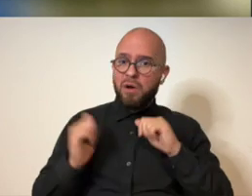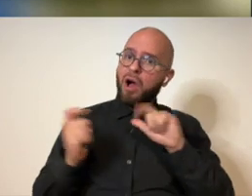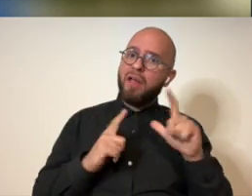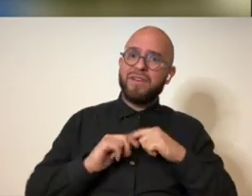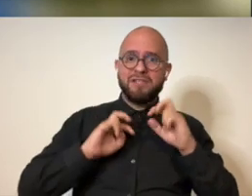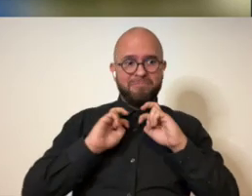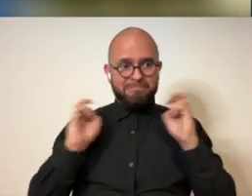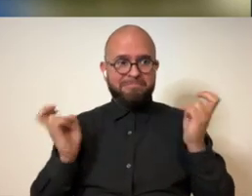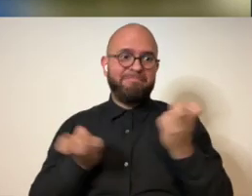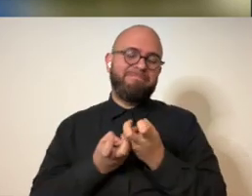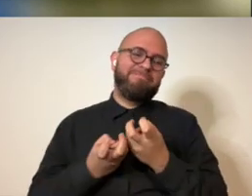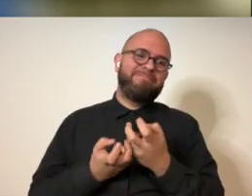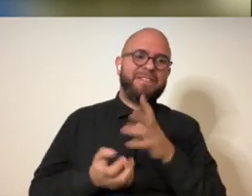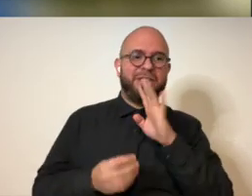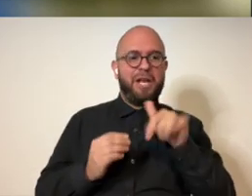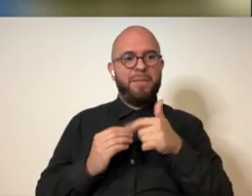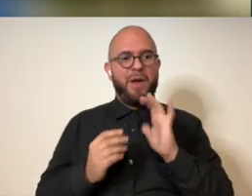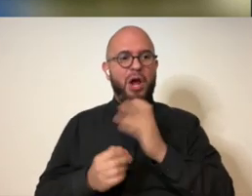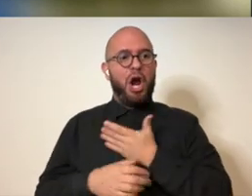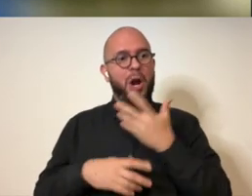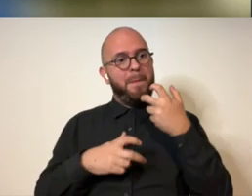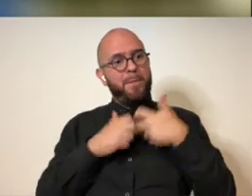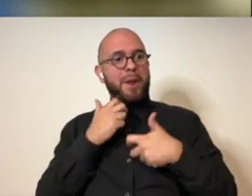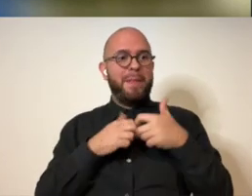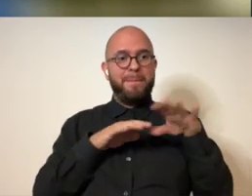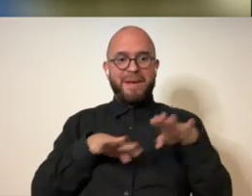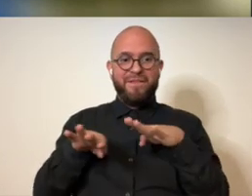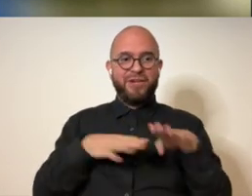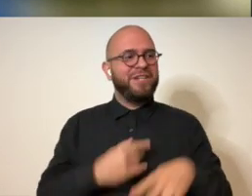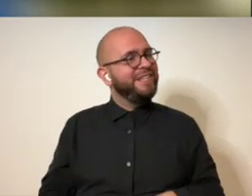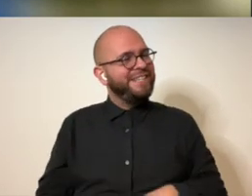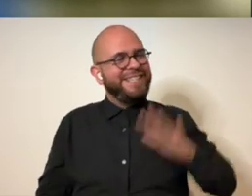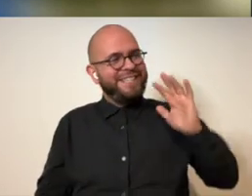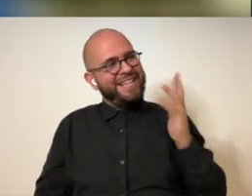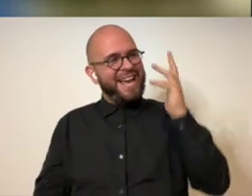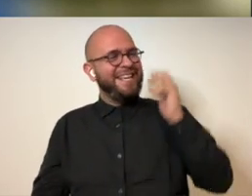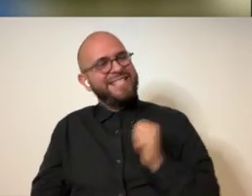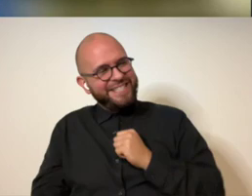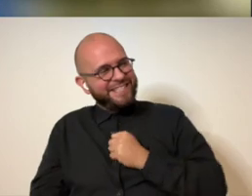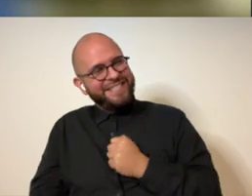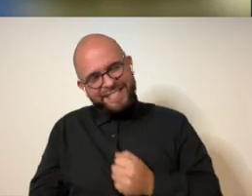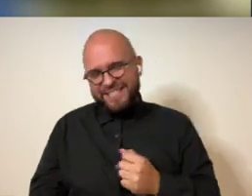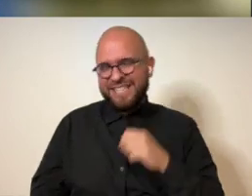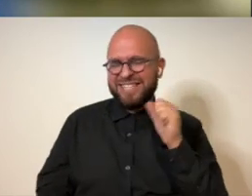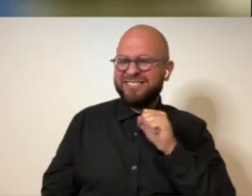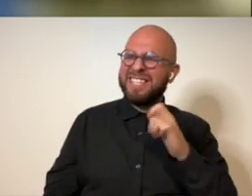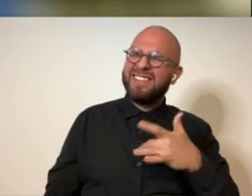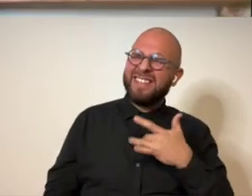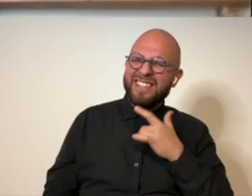takes a really uncomfortable subject, like let's all sit around and talk about our problematic behavior.